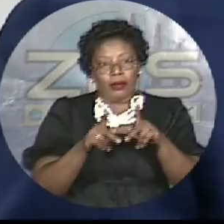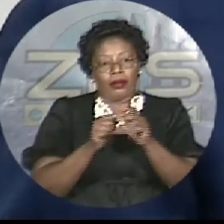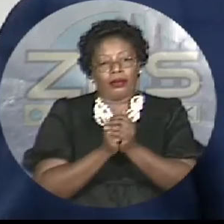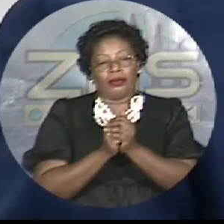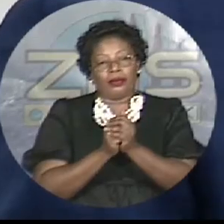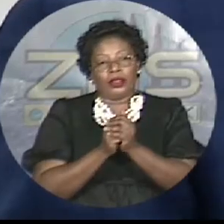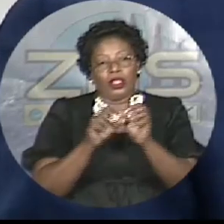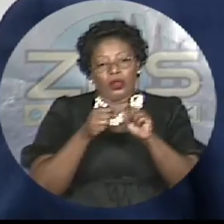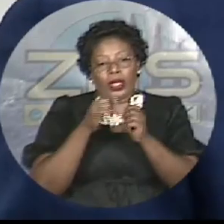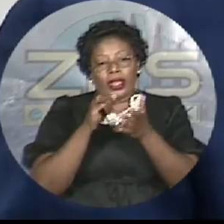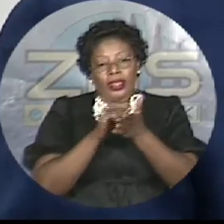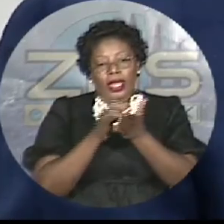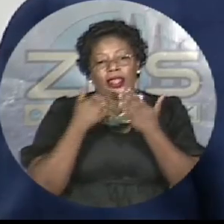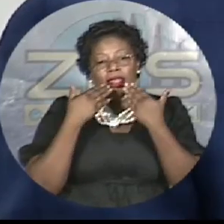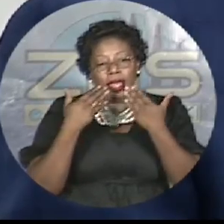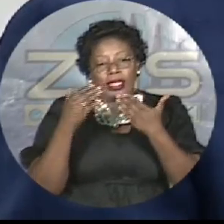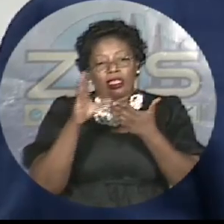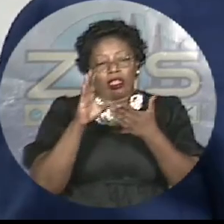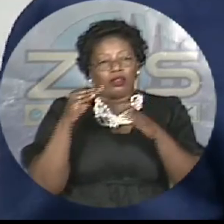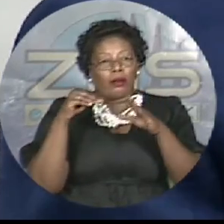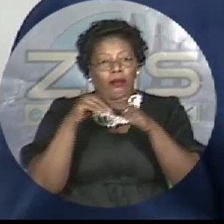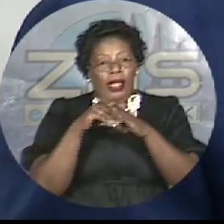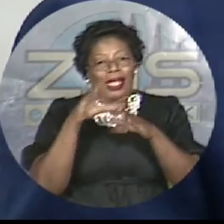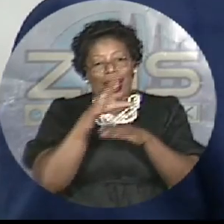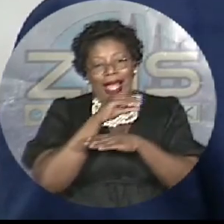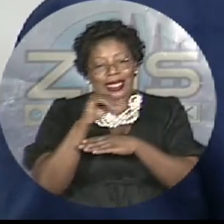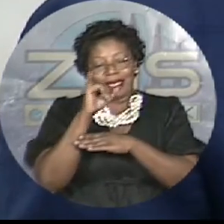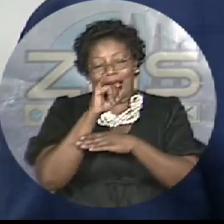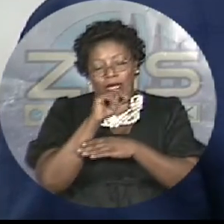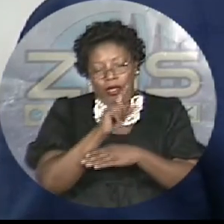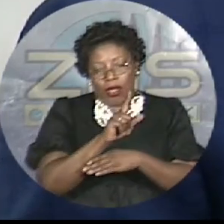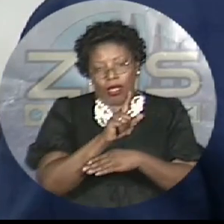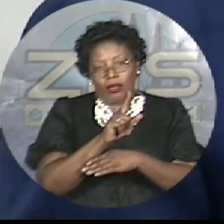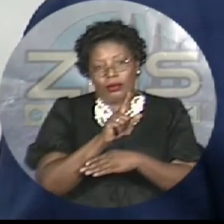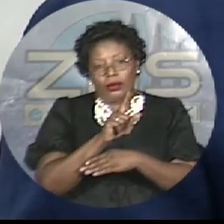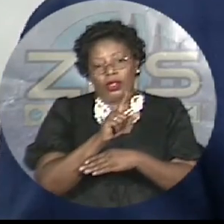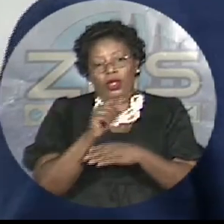that, again, I want to thank Central Bank as well as Island Luck for this very generous donation.